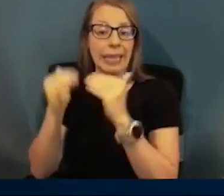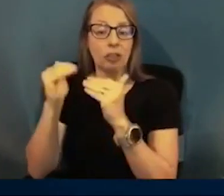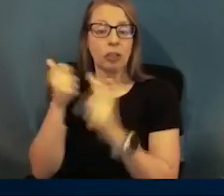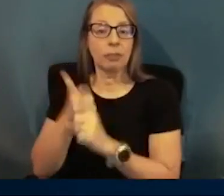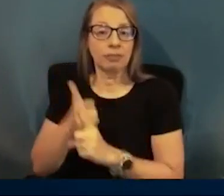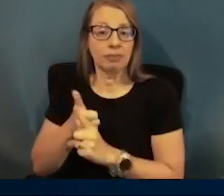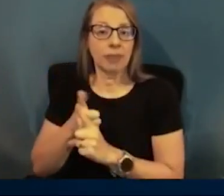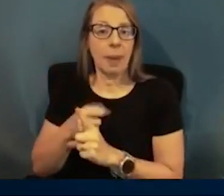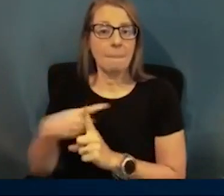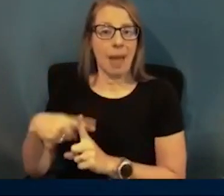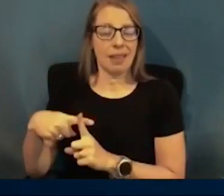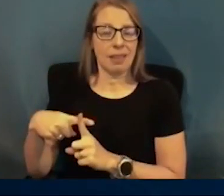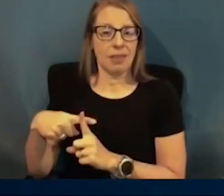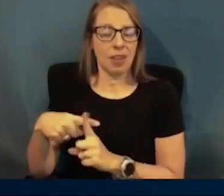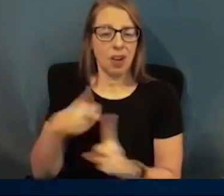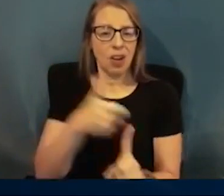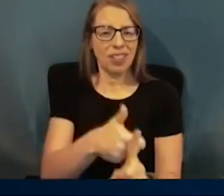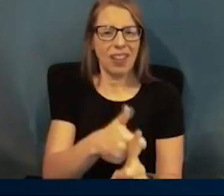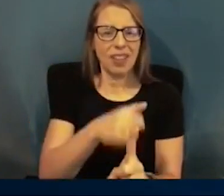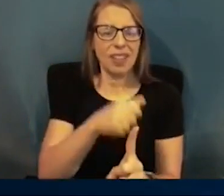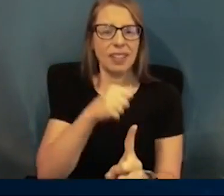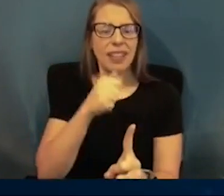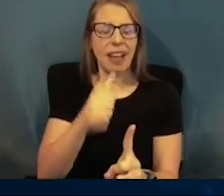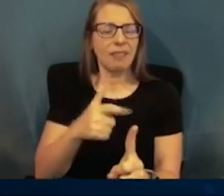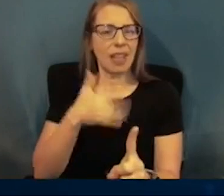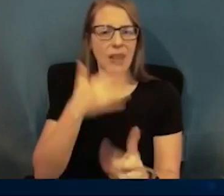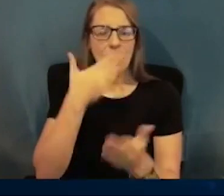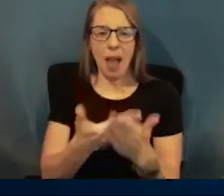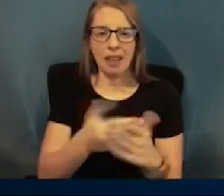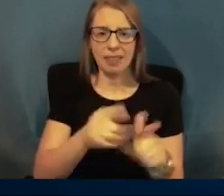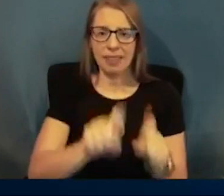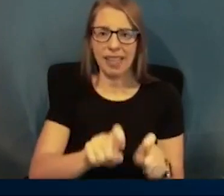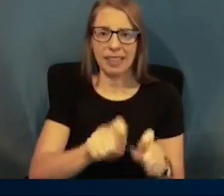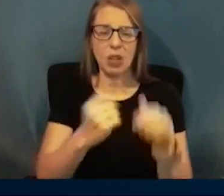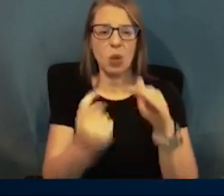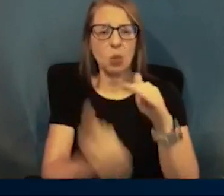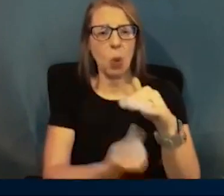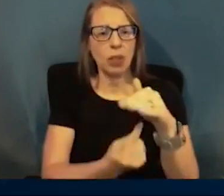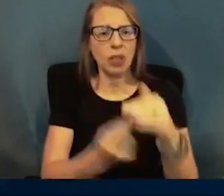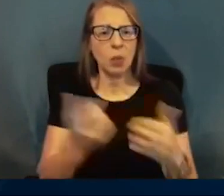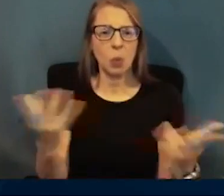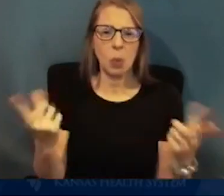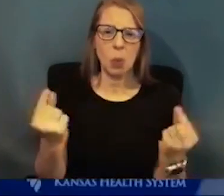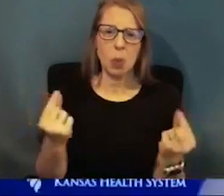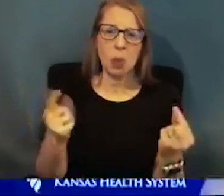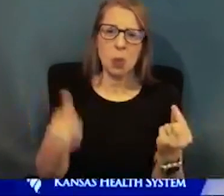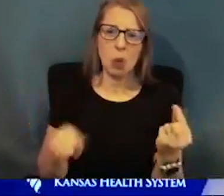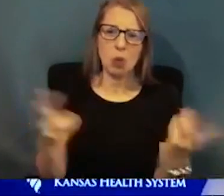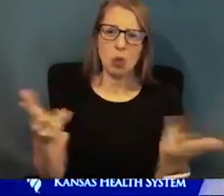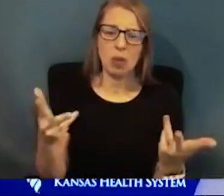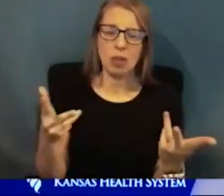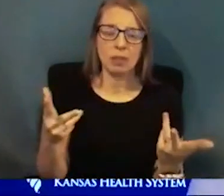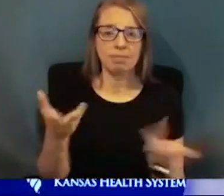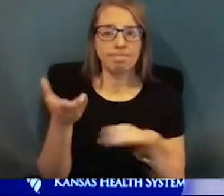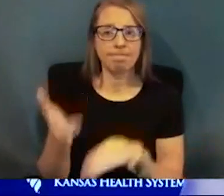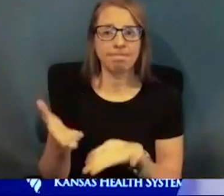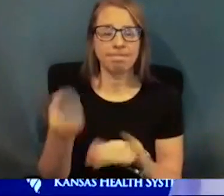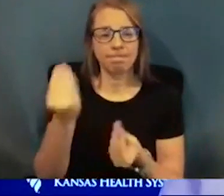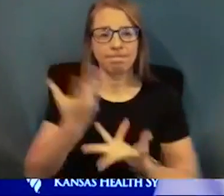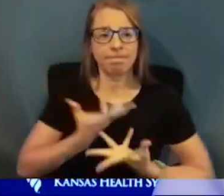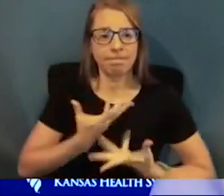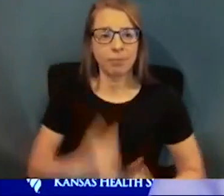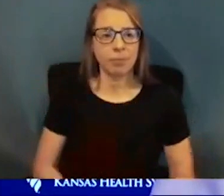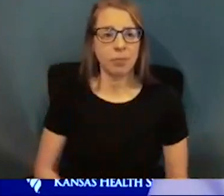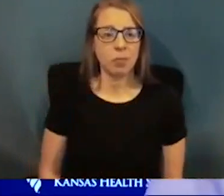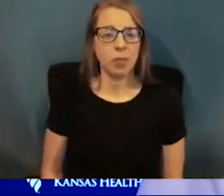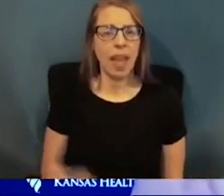feeling well. Should she be tested? Should she be quarantined? What are people supposed to do? Dr. Hawkinson, tell us. Yeah, I think we discussed this